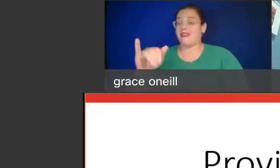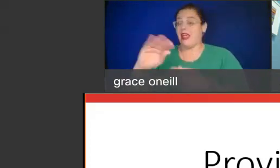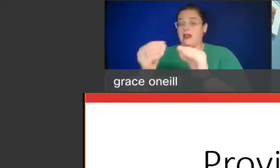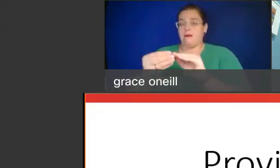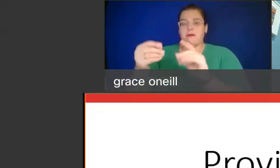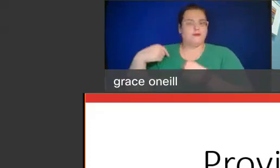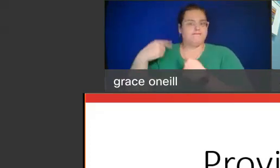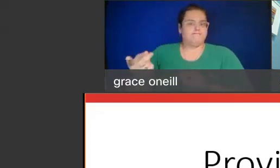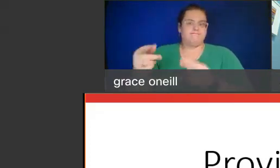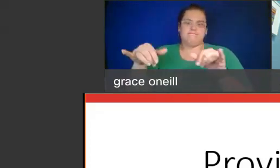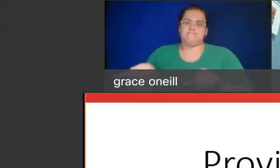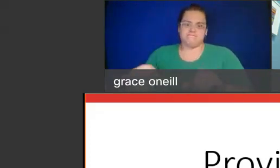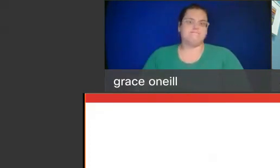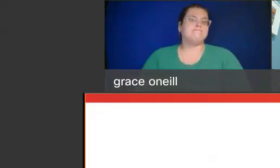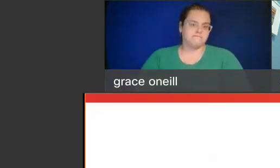some time.